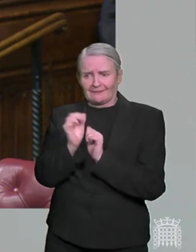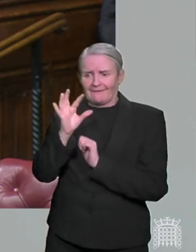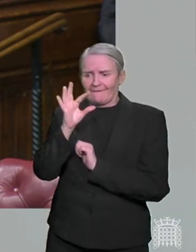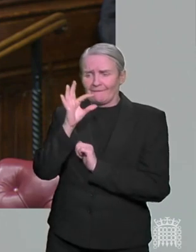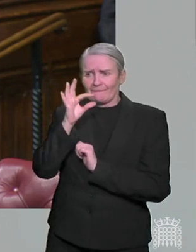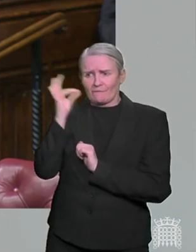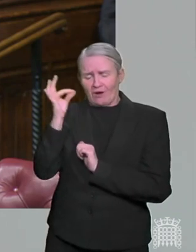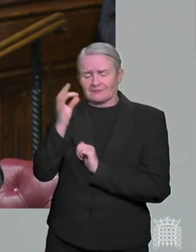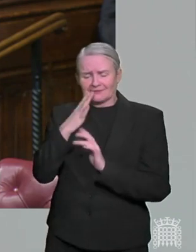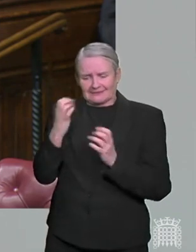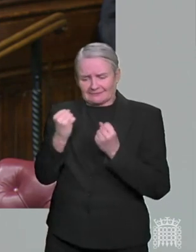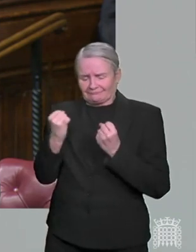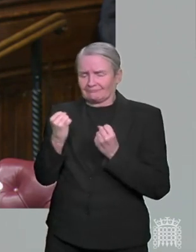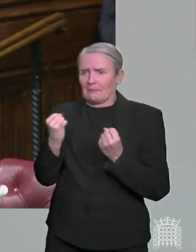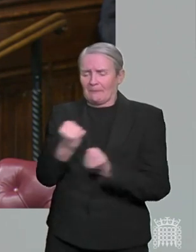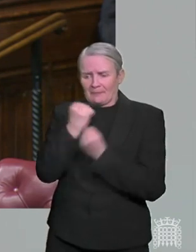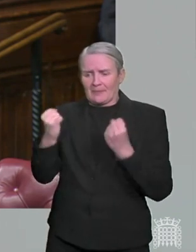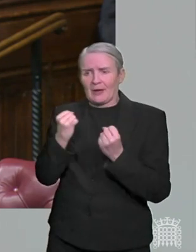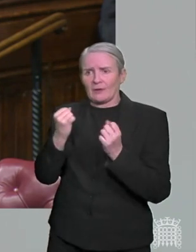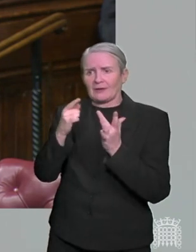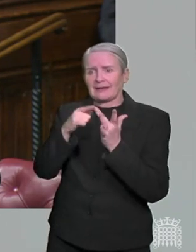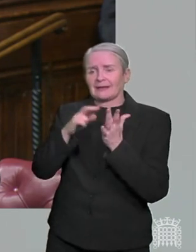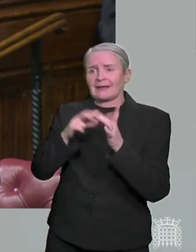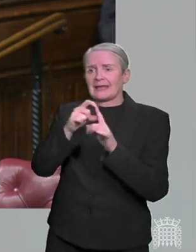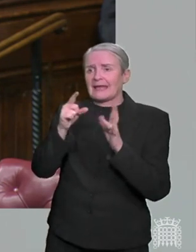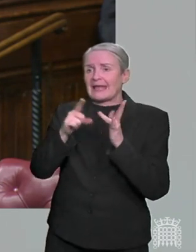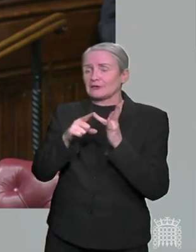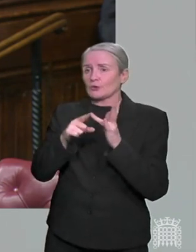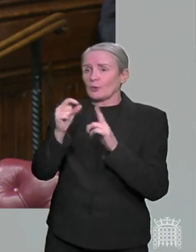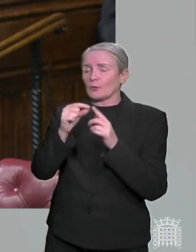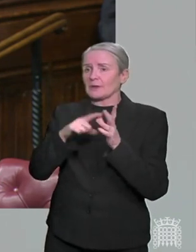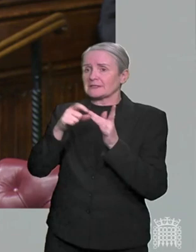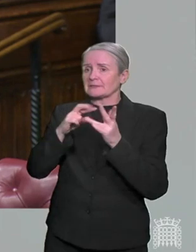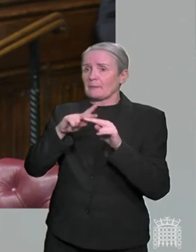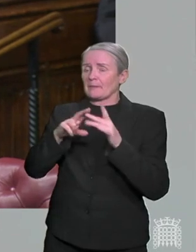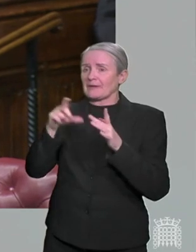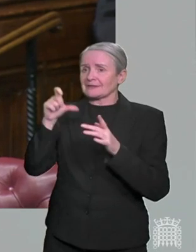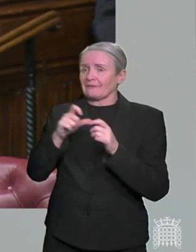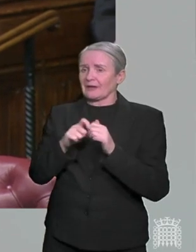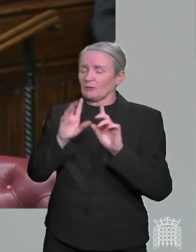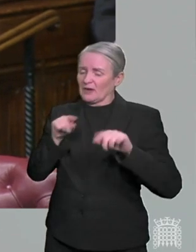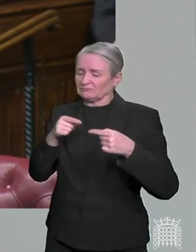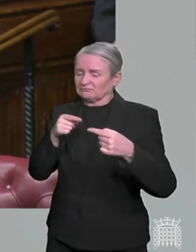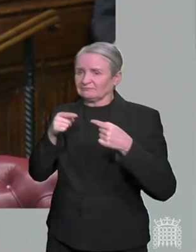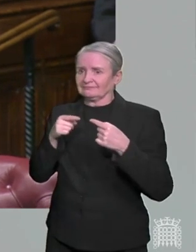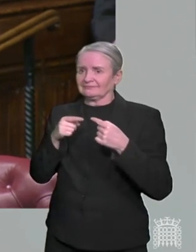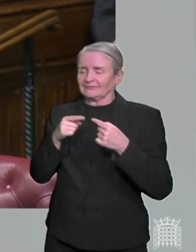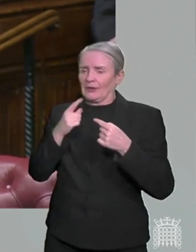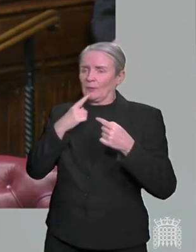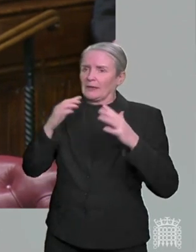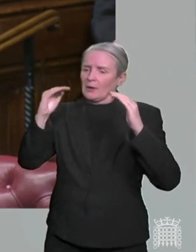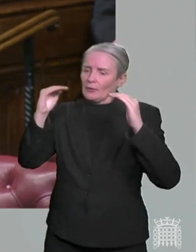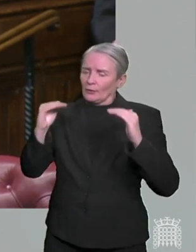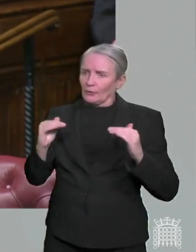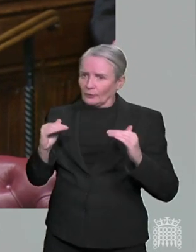Indo-Pacific power, and that now, when perhaps those bruises have healed somewhat, there's time to work with the French as well in the